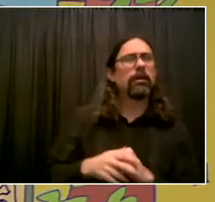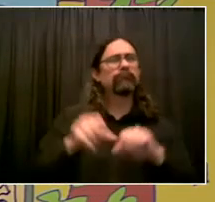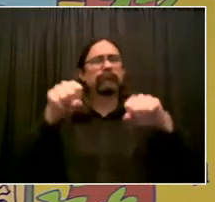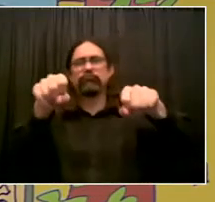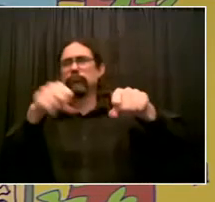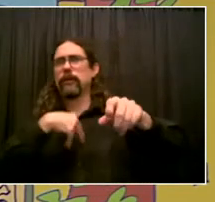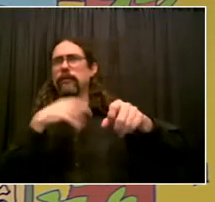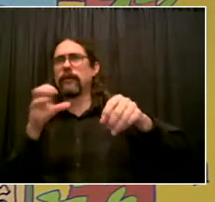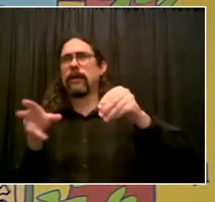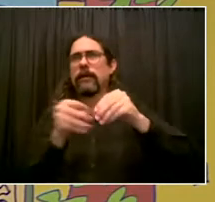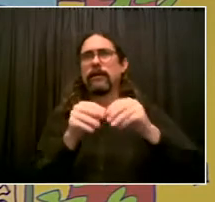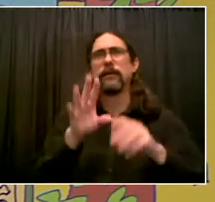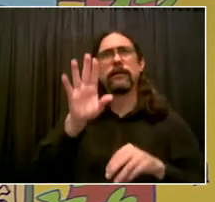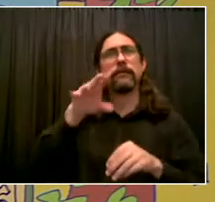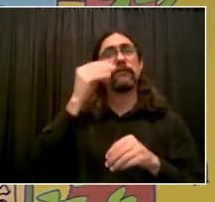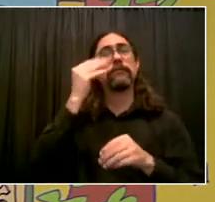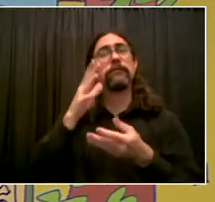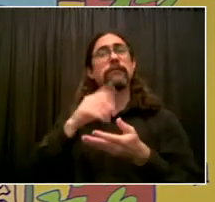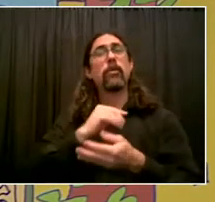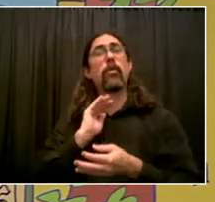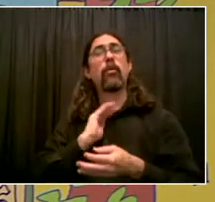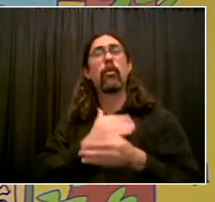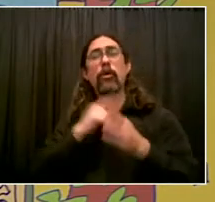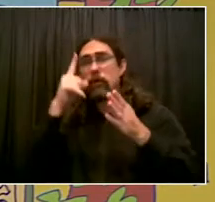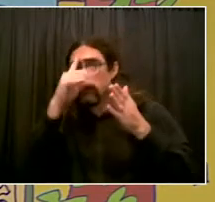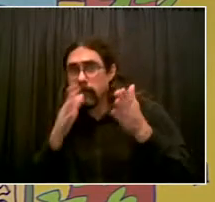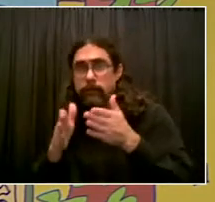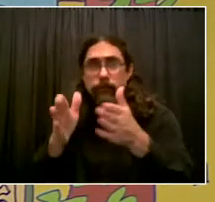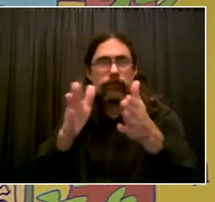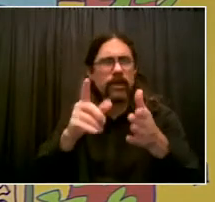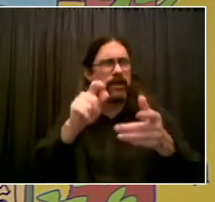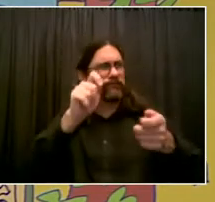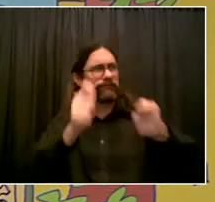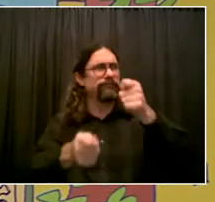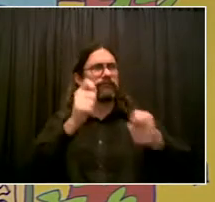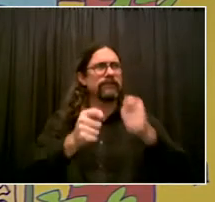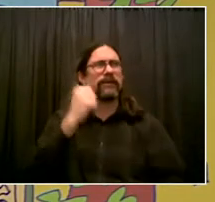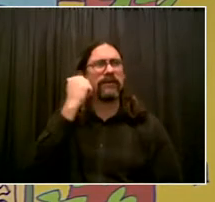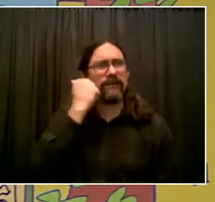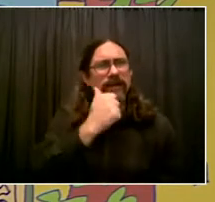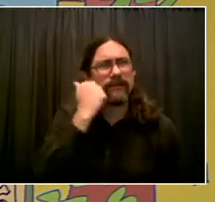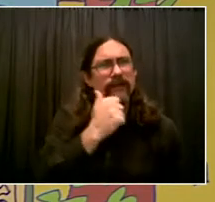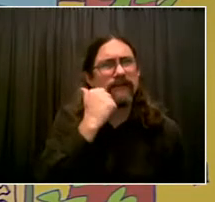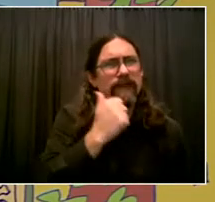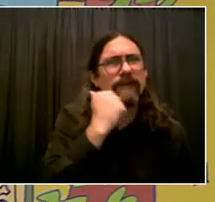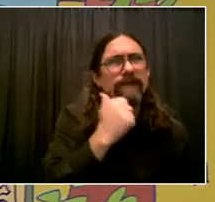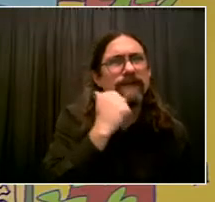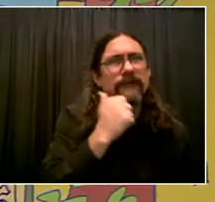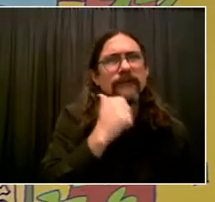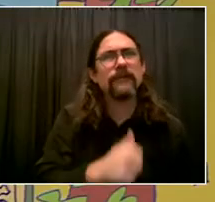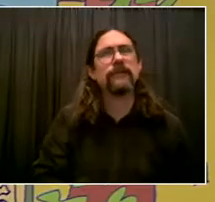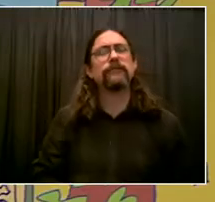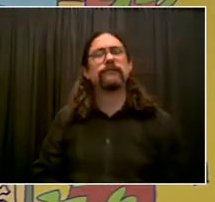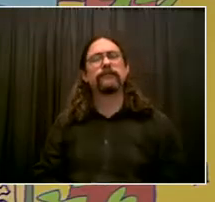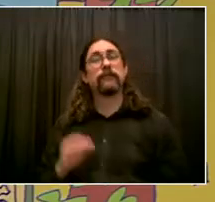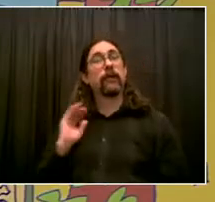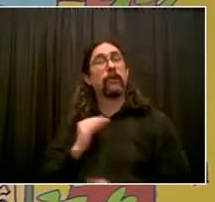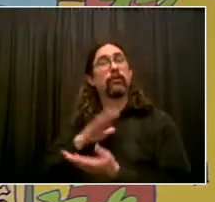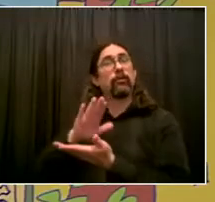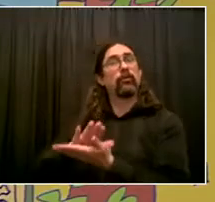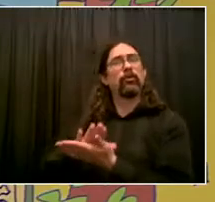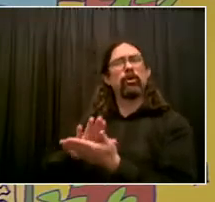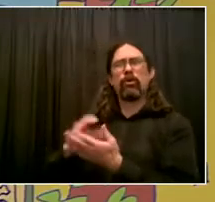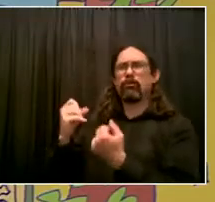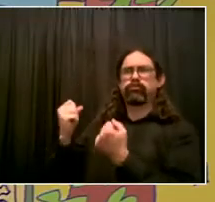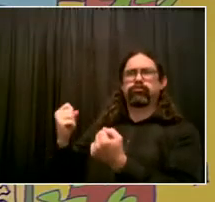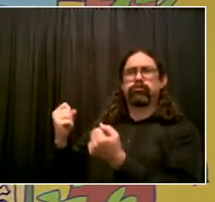partnership with the NYPD. And so this is not a response to what happened today, tomorrow. This is being proactive and